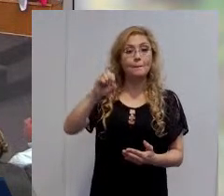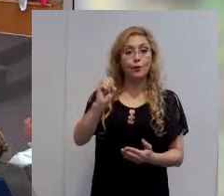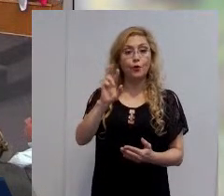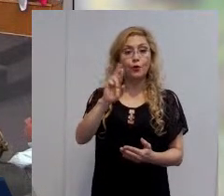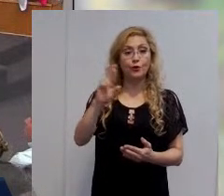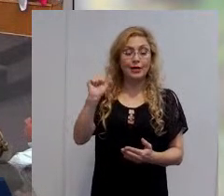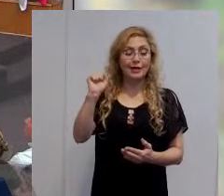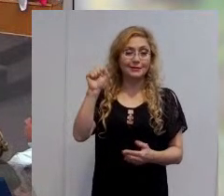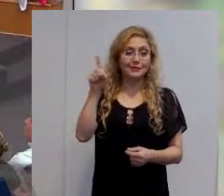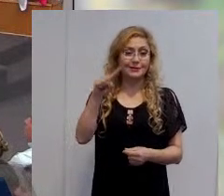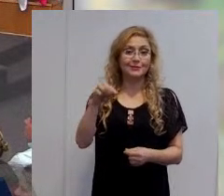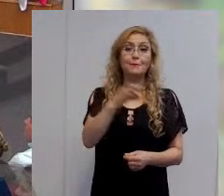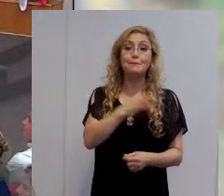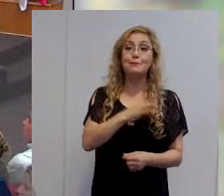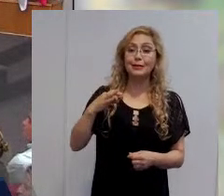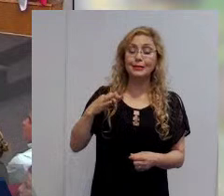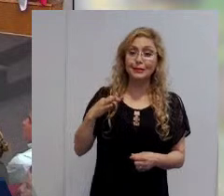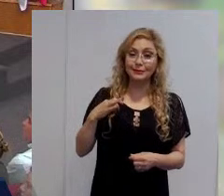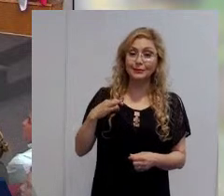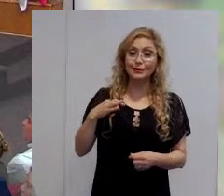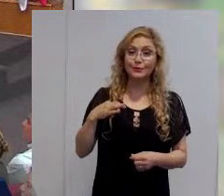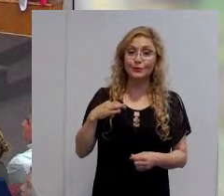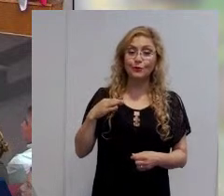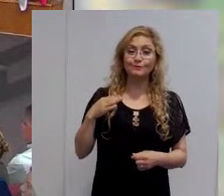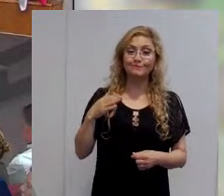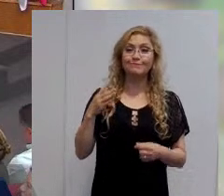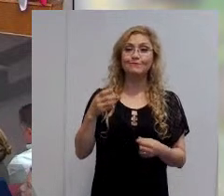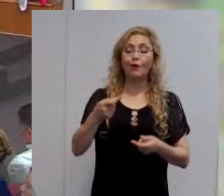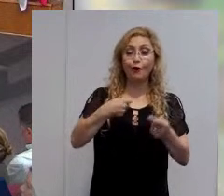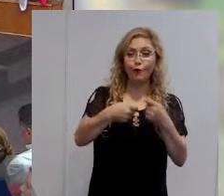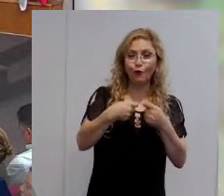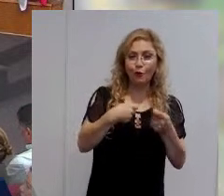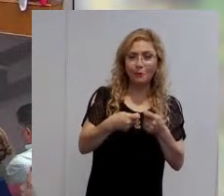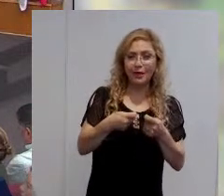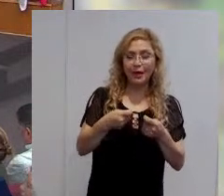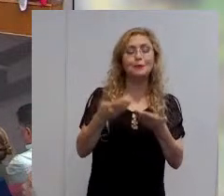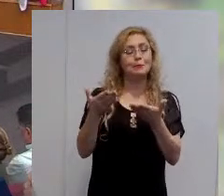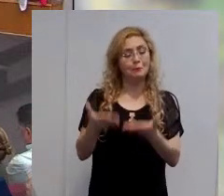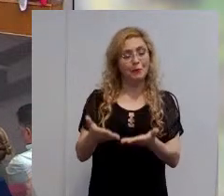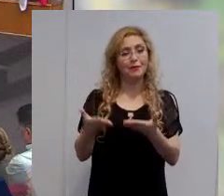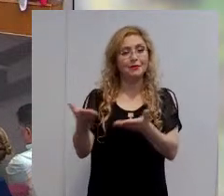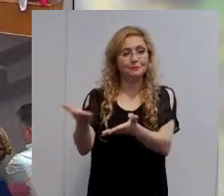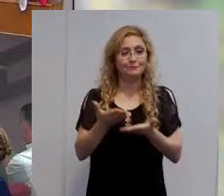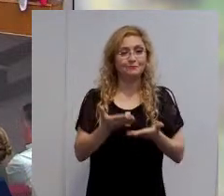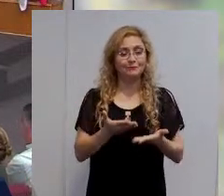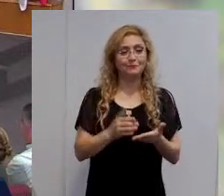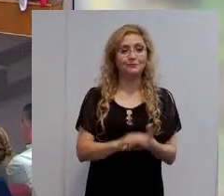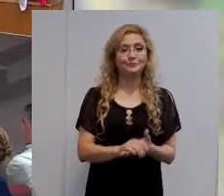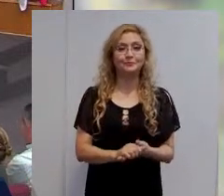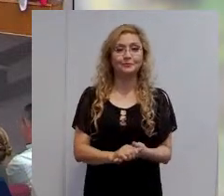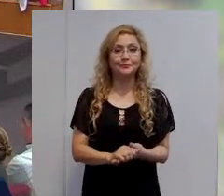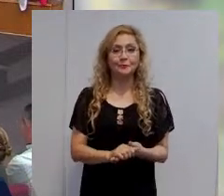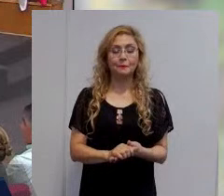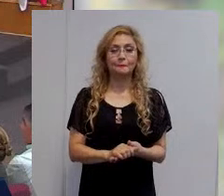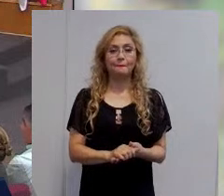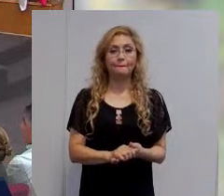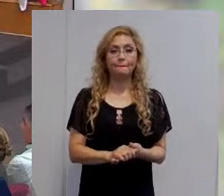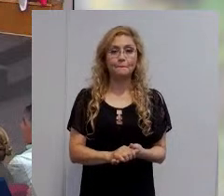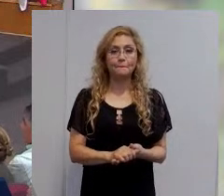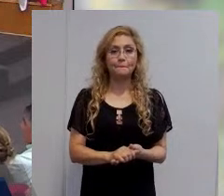and Agriculture of Costa Rica to take the floor, Mr. Víctor Carvajal Porras.